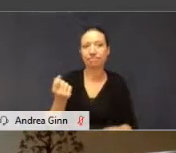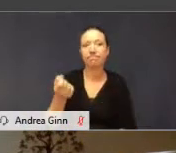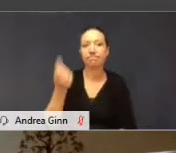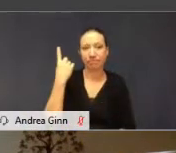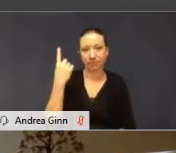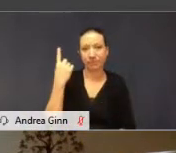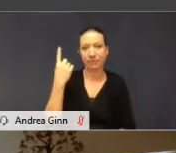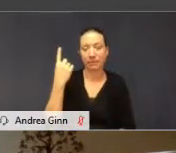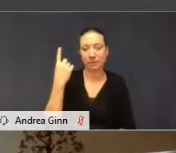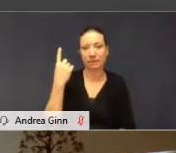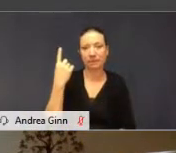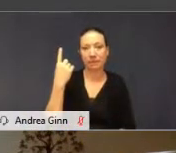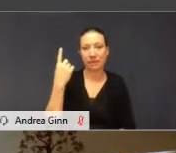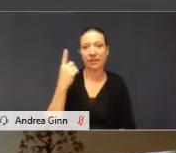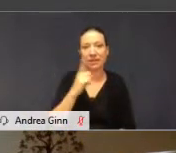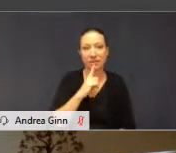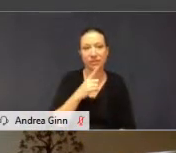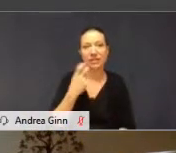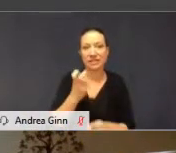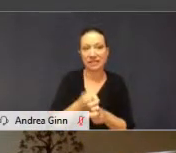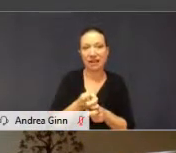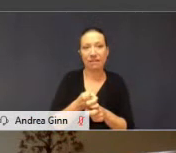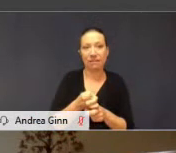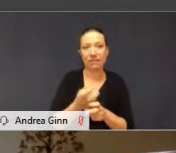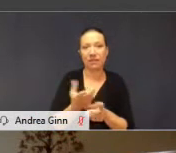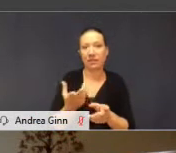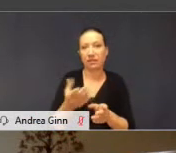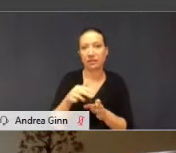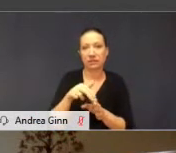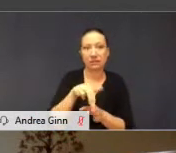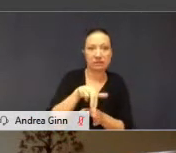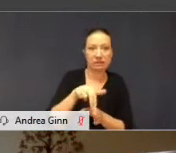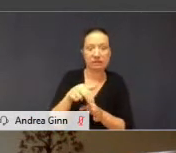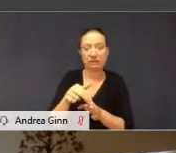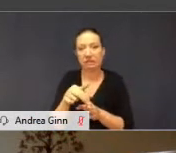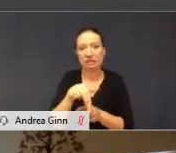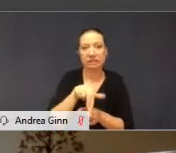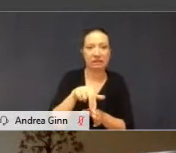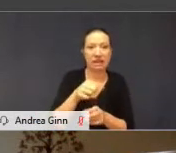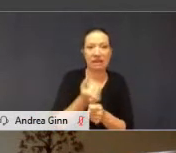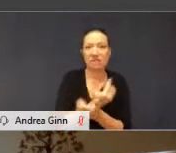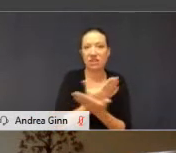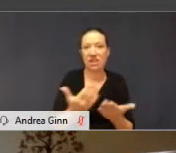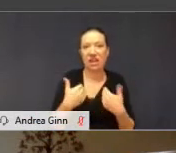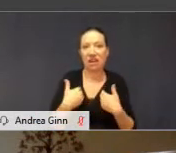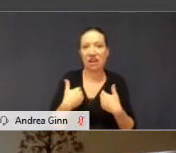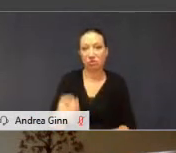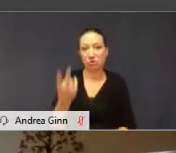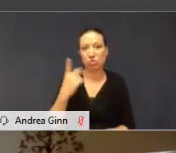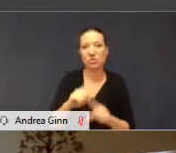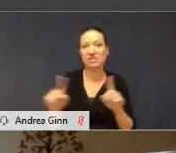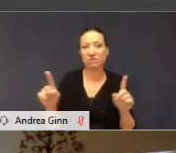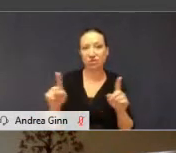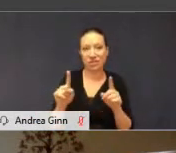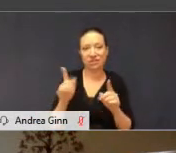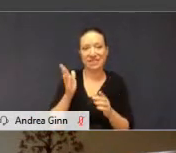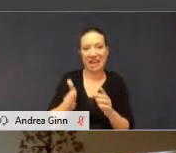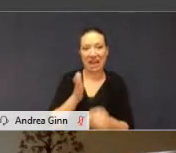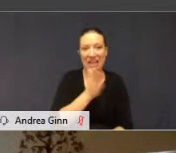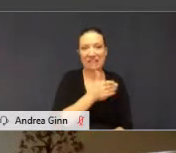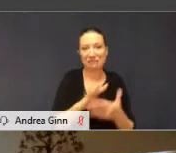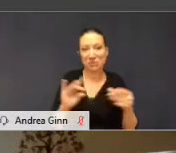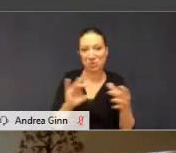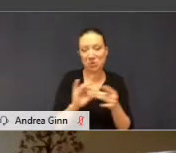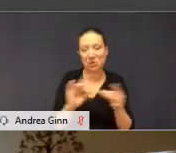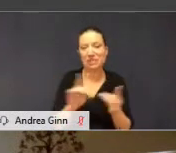it's a mighty thin pancake, doesn't have two sides. So I accept that as well. And I wish you the